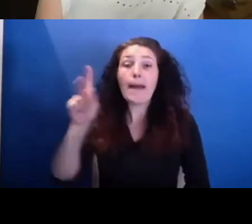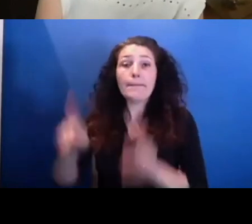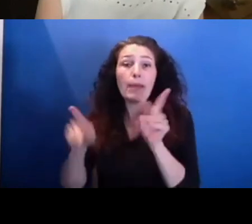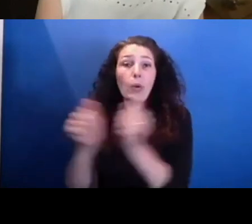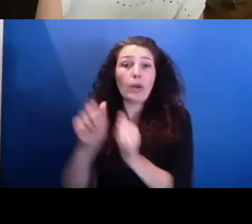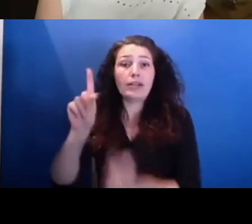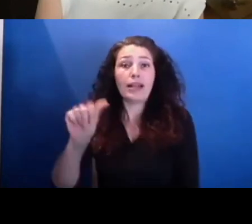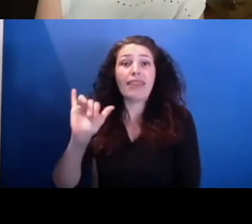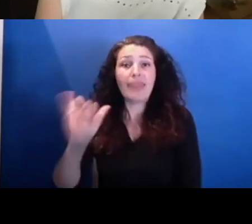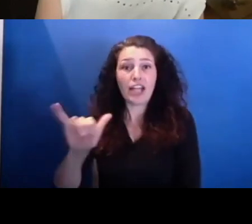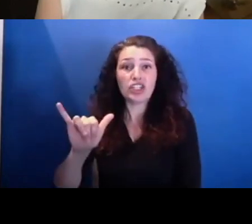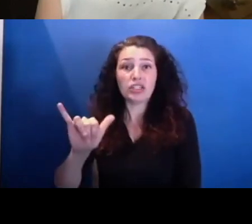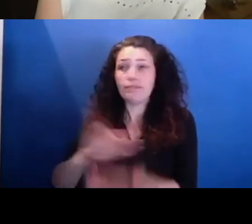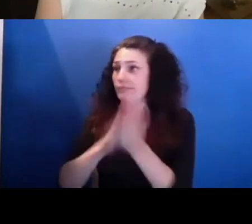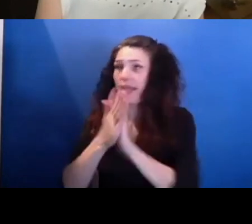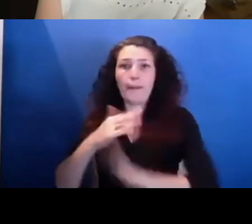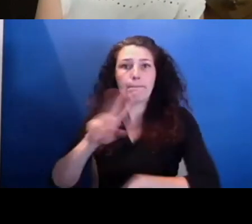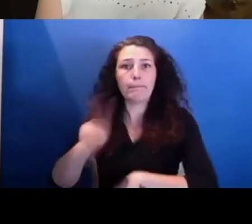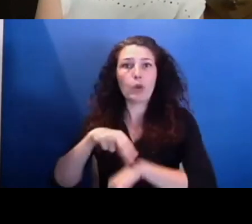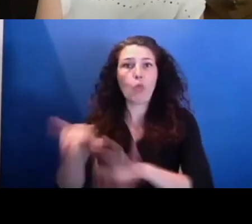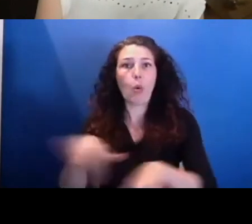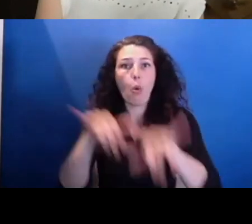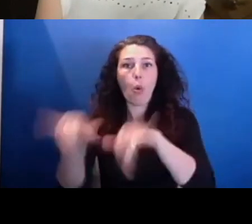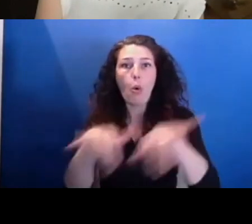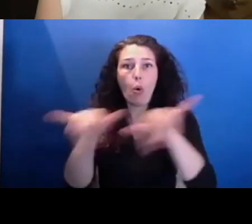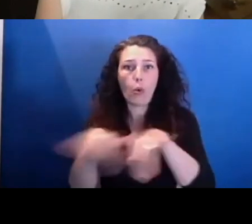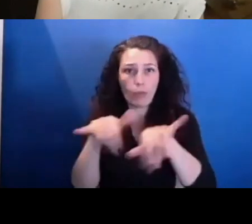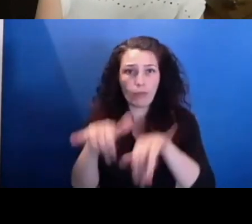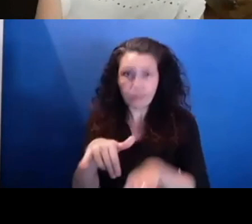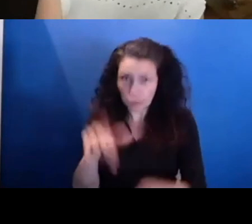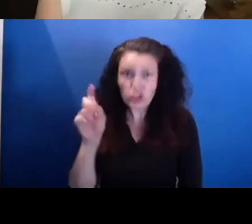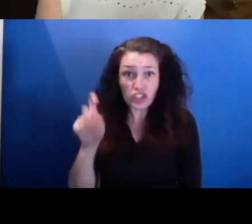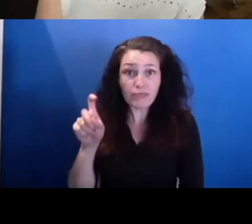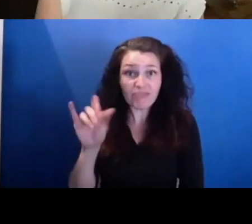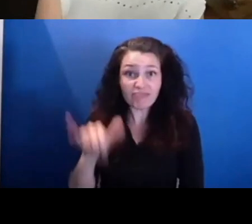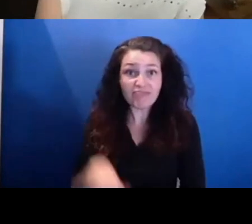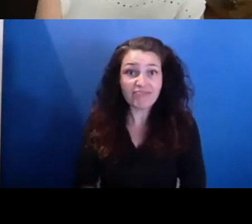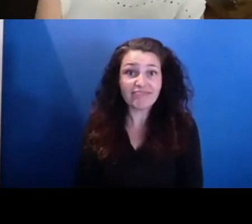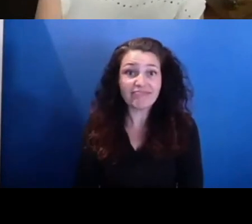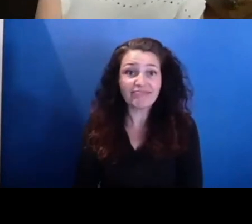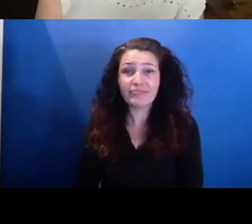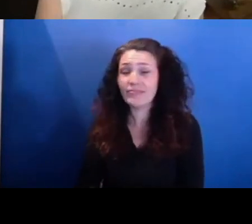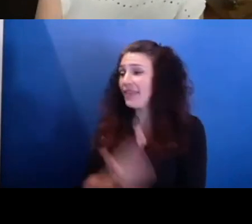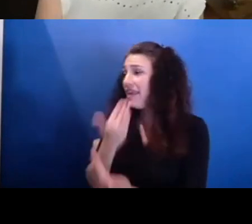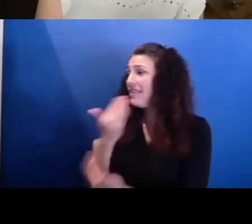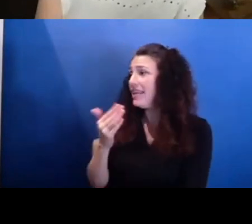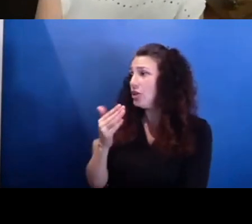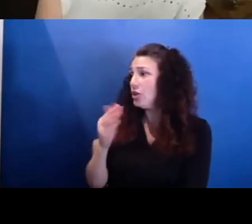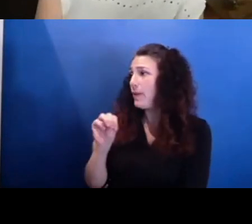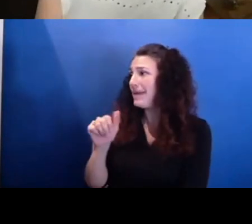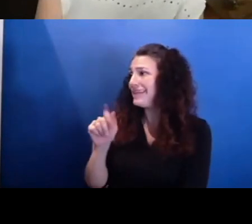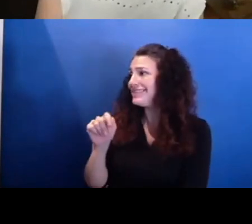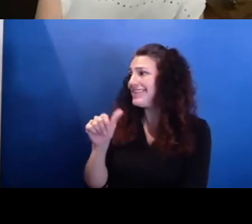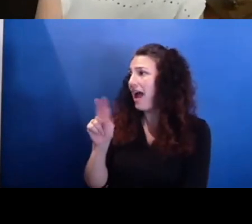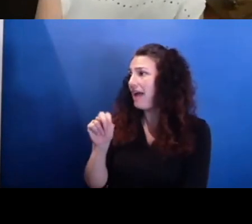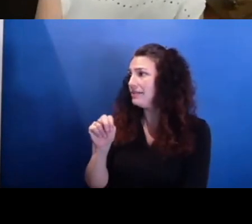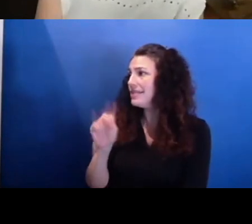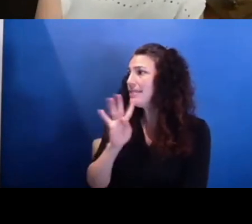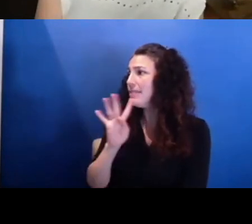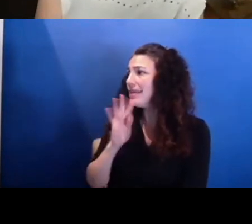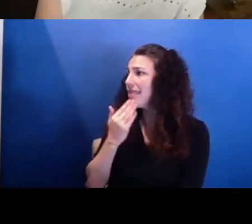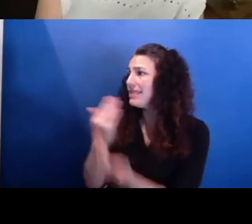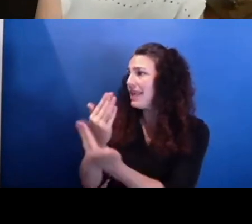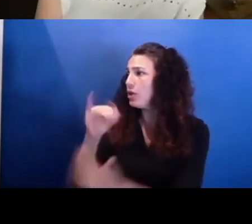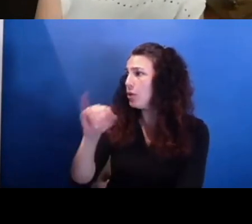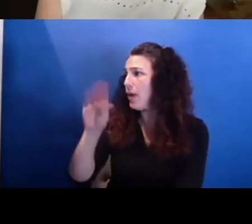averse to say the norm, that is what they should be. Thank you so much, Jaime. I want to thank this whole panel. And the theme that you've